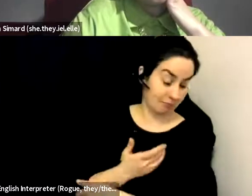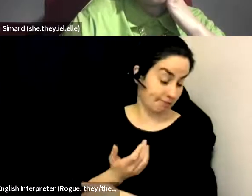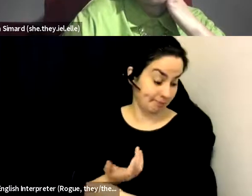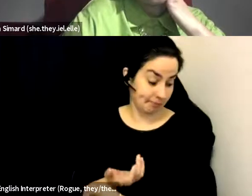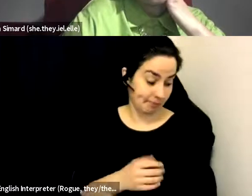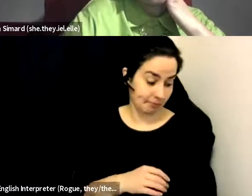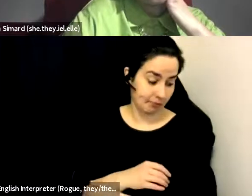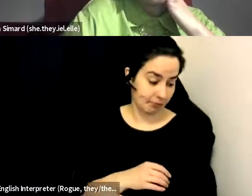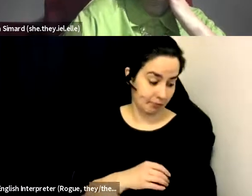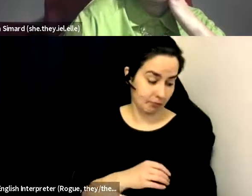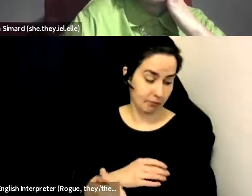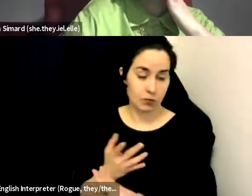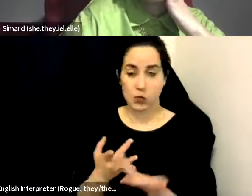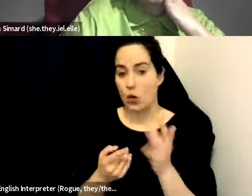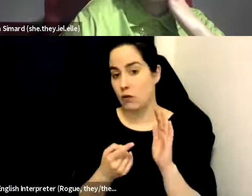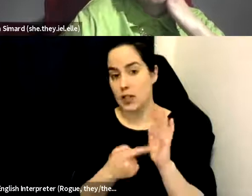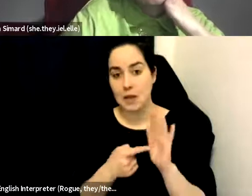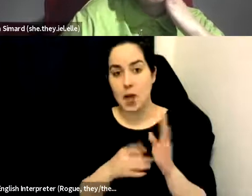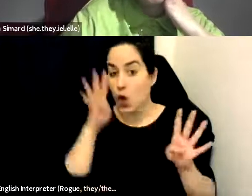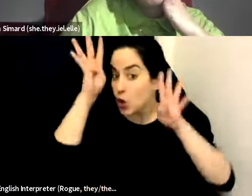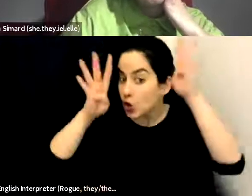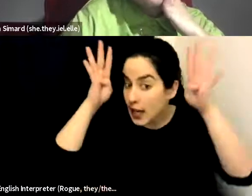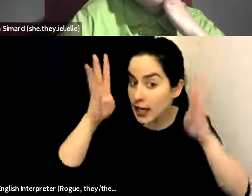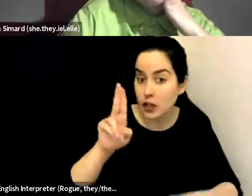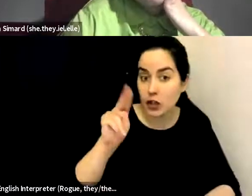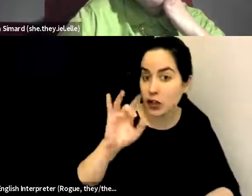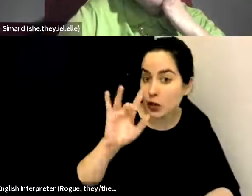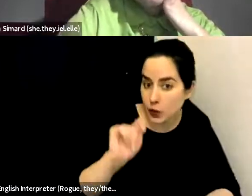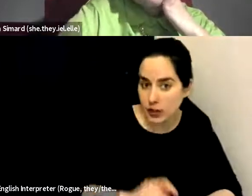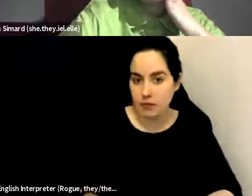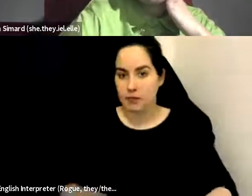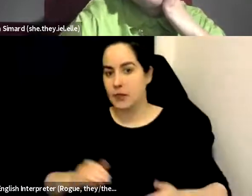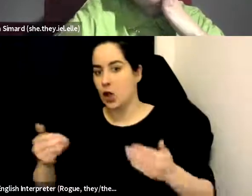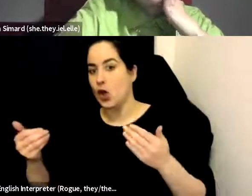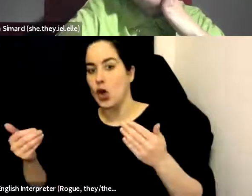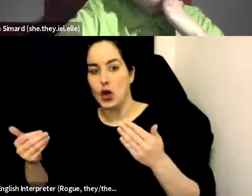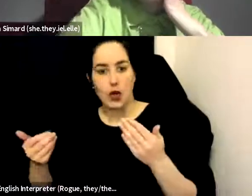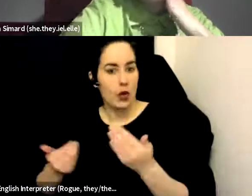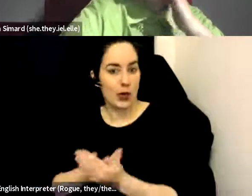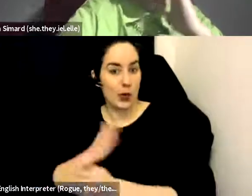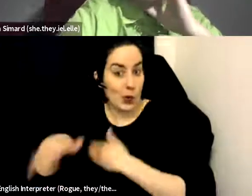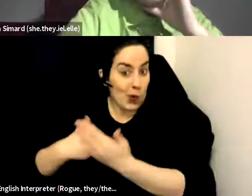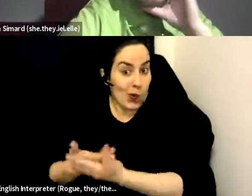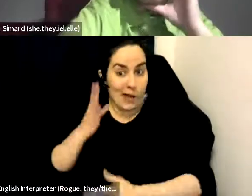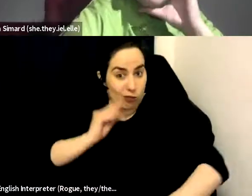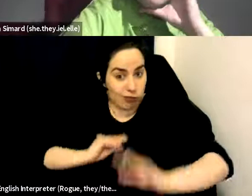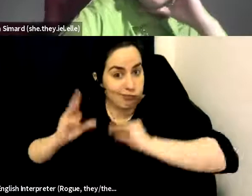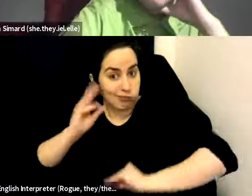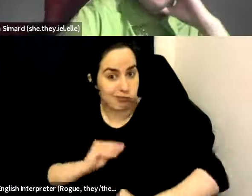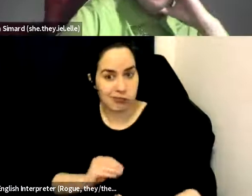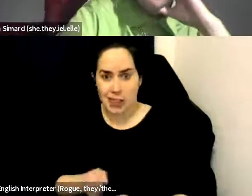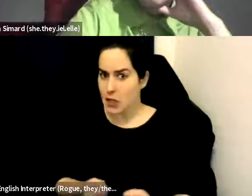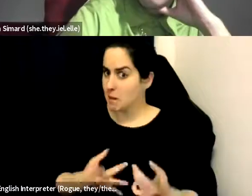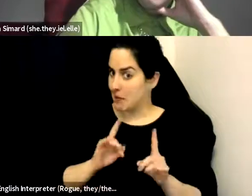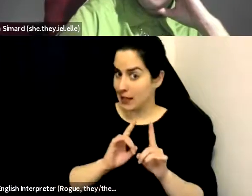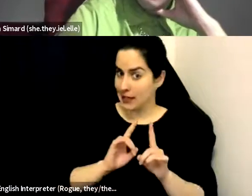like creators units or like newcomer experiences, or like there's a lot of these